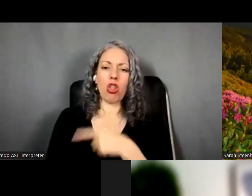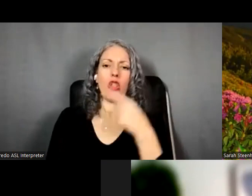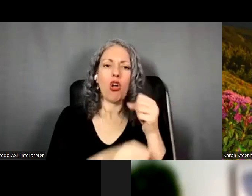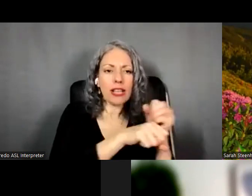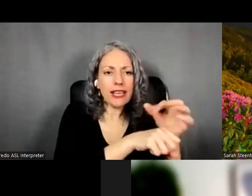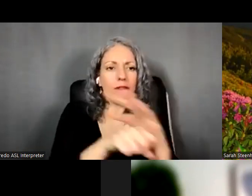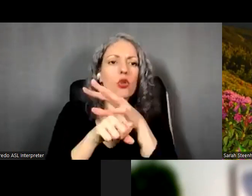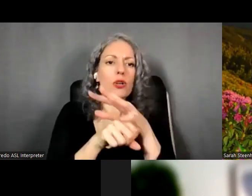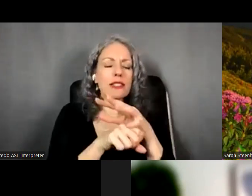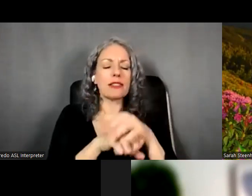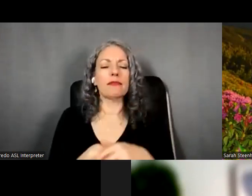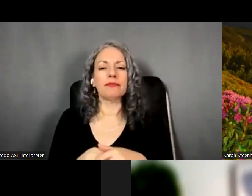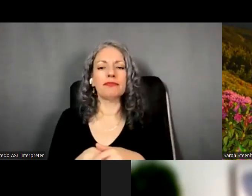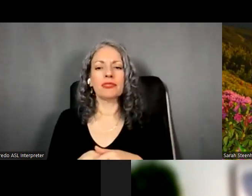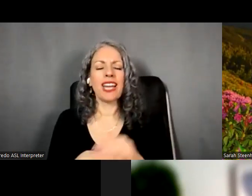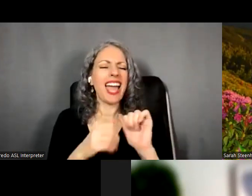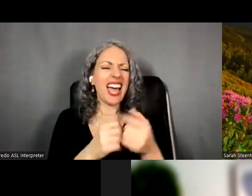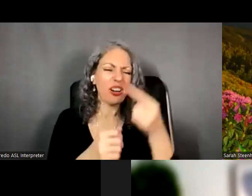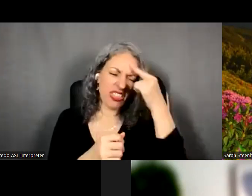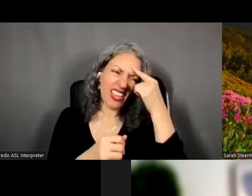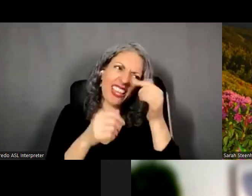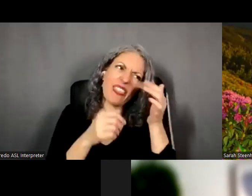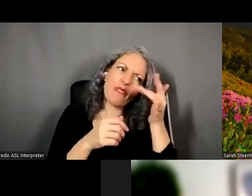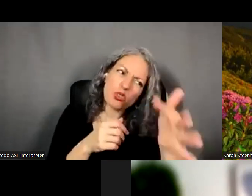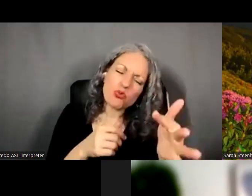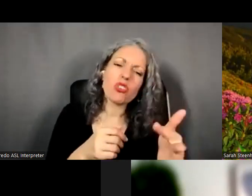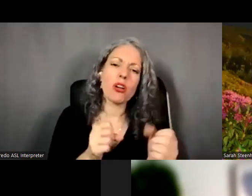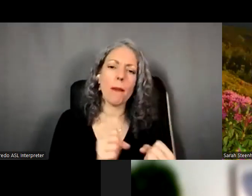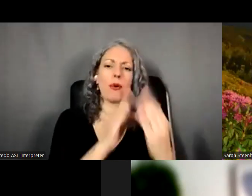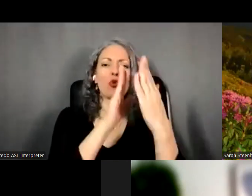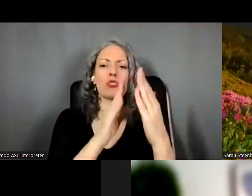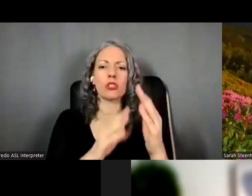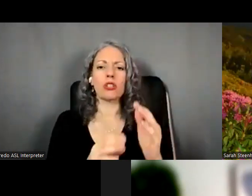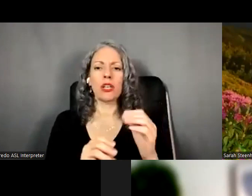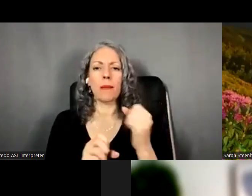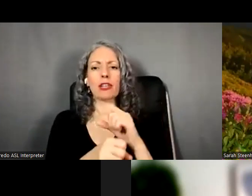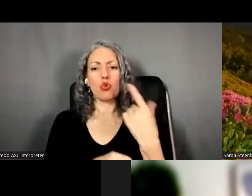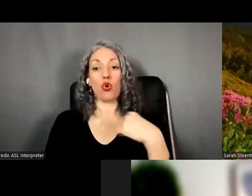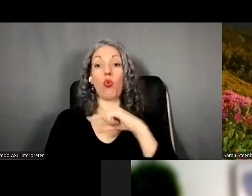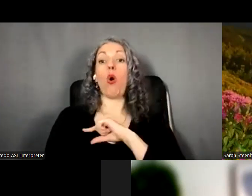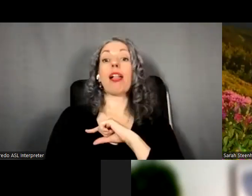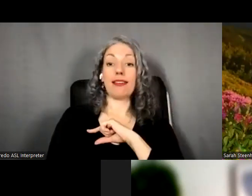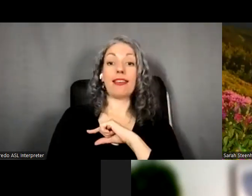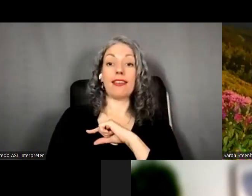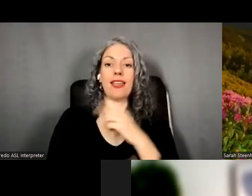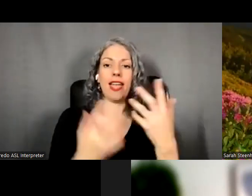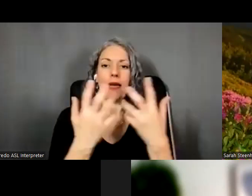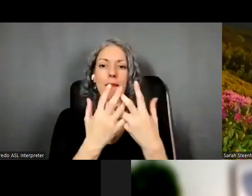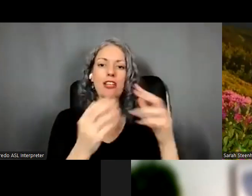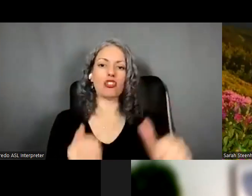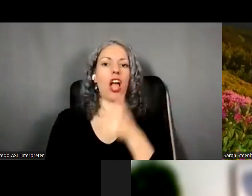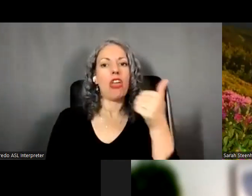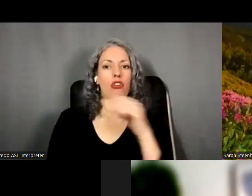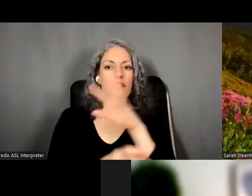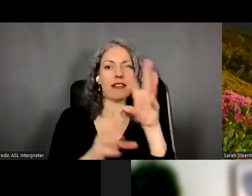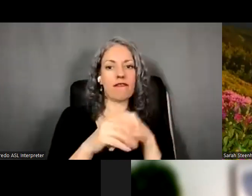something Dustin said, how do we think about the long-term approach about CalAIM and make sure we're thinking about quality and aligning to what other elements are occurring